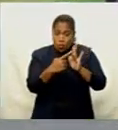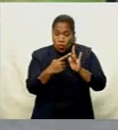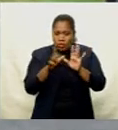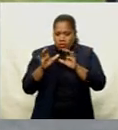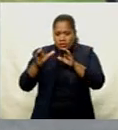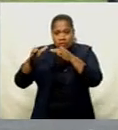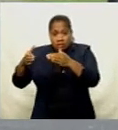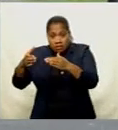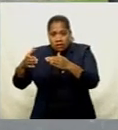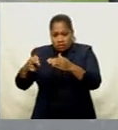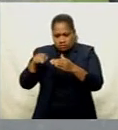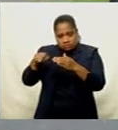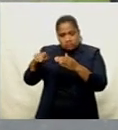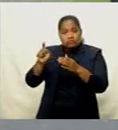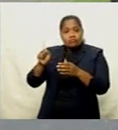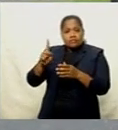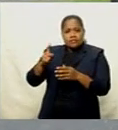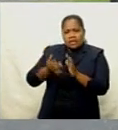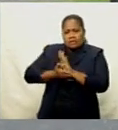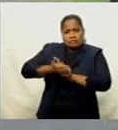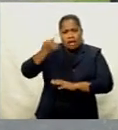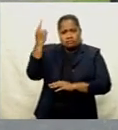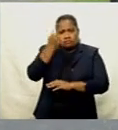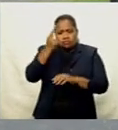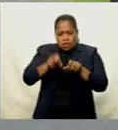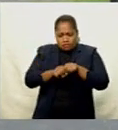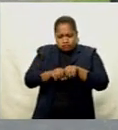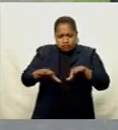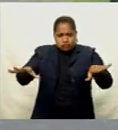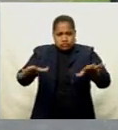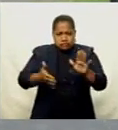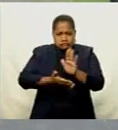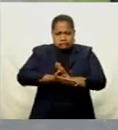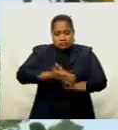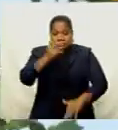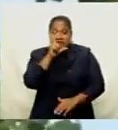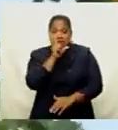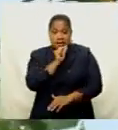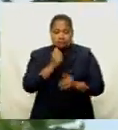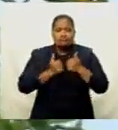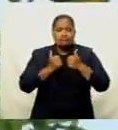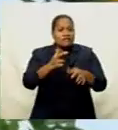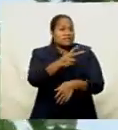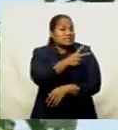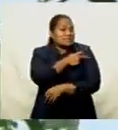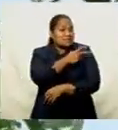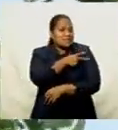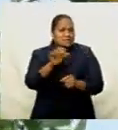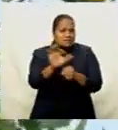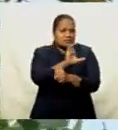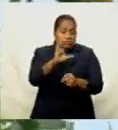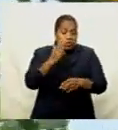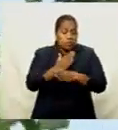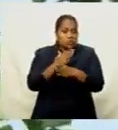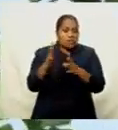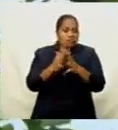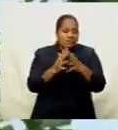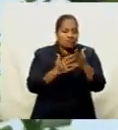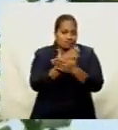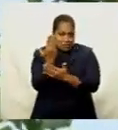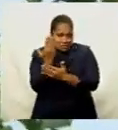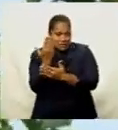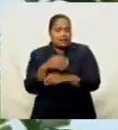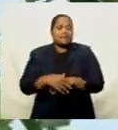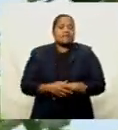a potential high-risk case for transmission. He's a driver for a security company and was working until Wednesday. The ministry